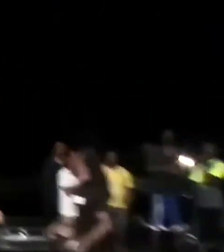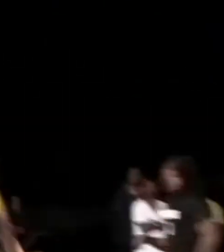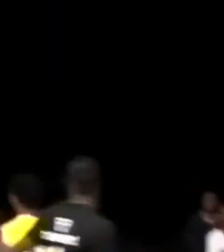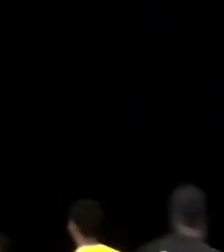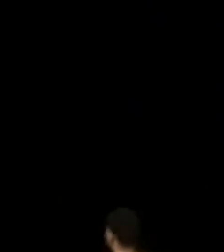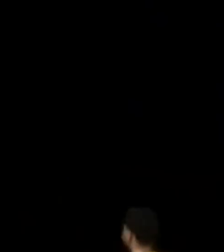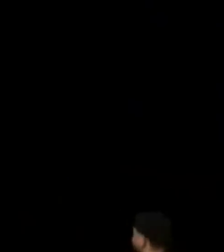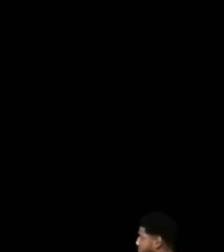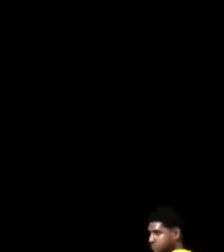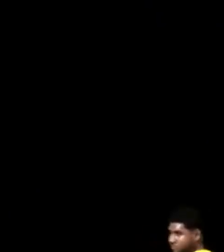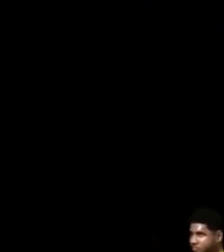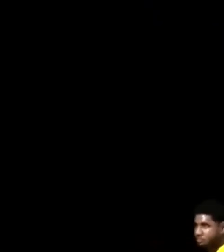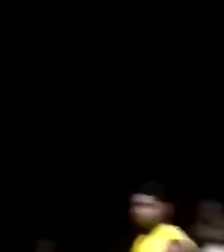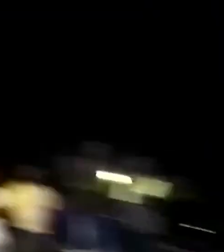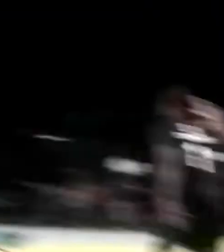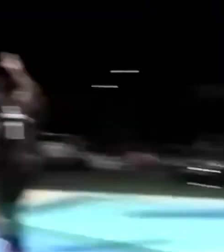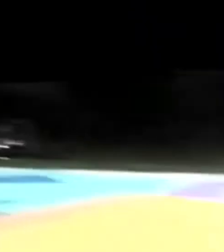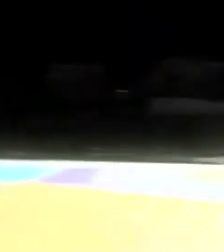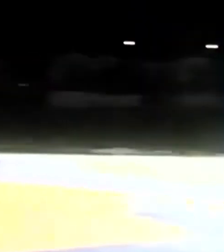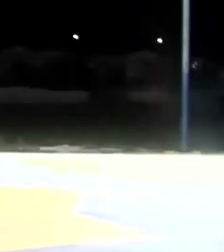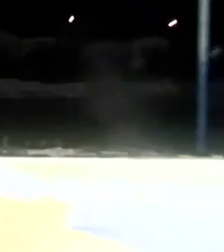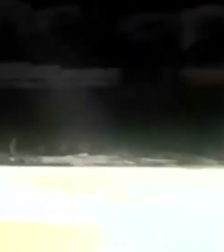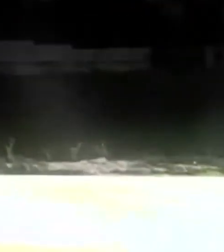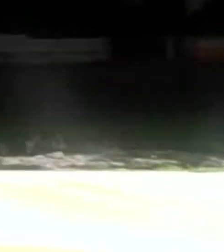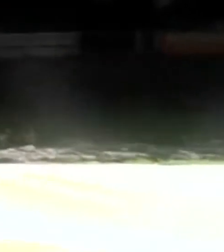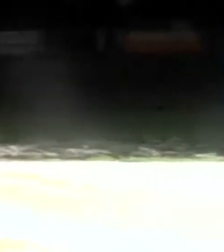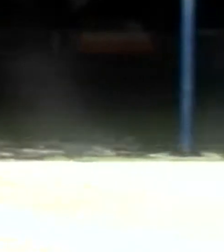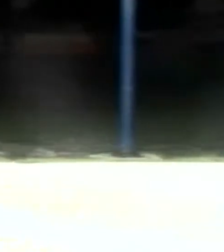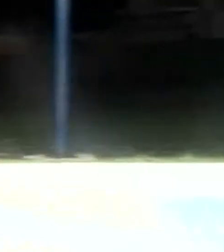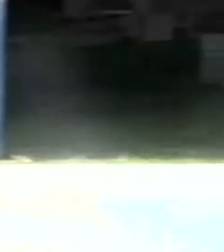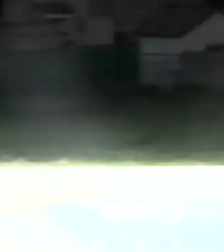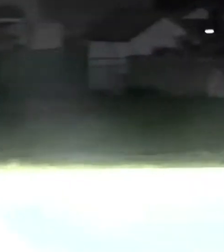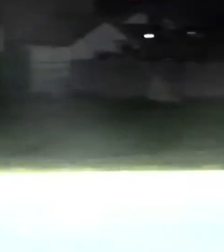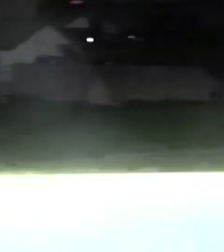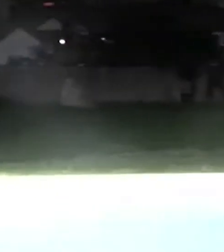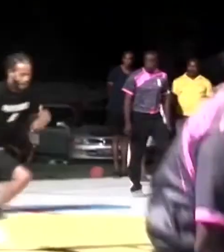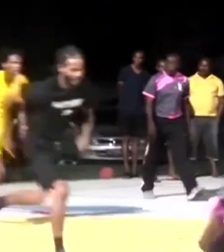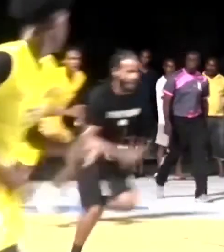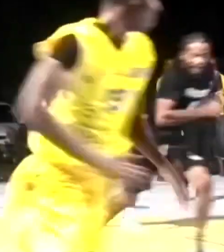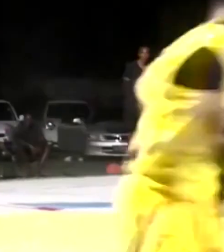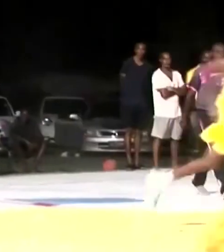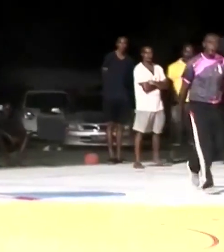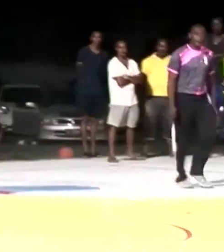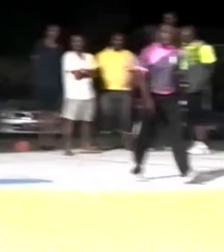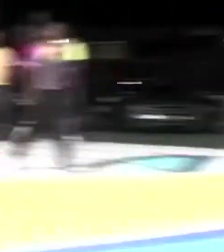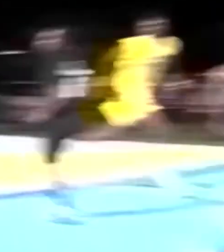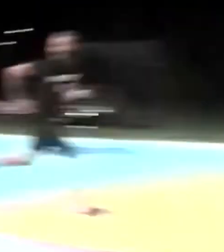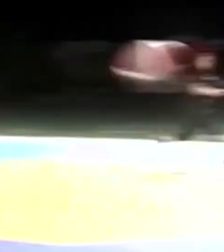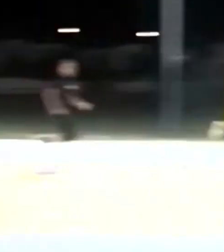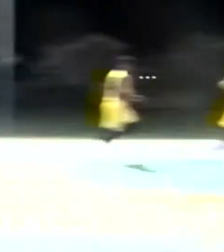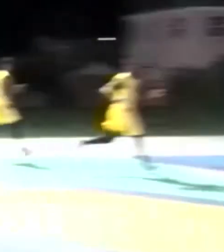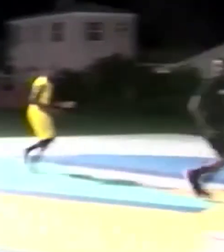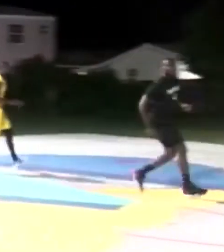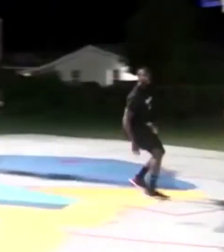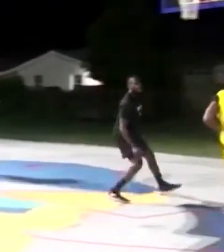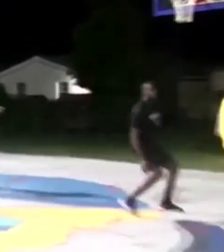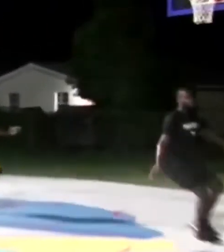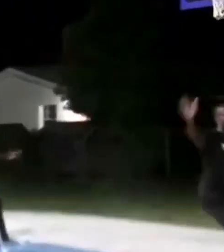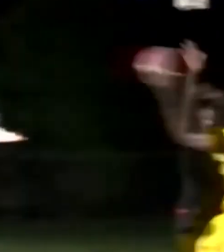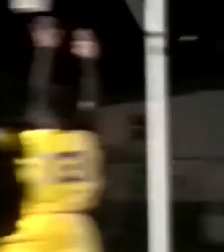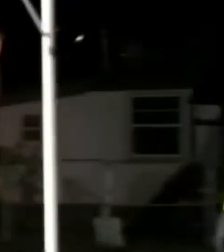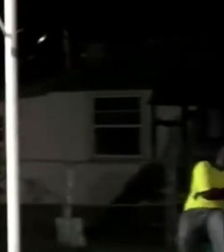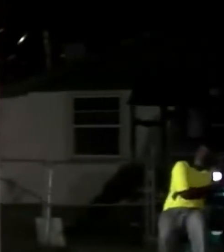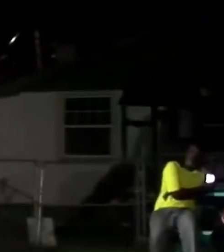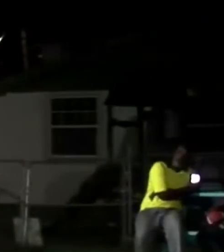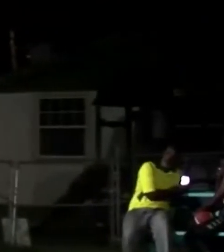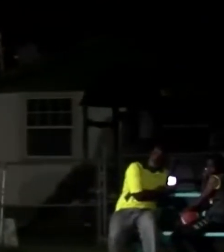well, mid-range, sweet. Panthers on the board. But you've got to stay sharp at the other end. Justin